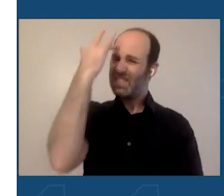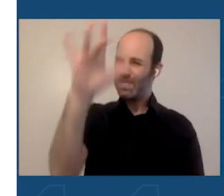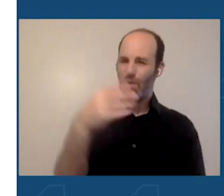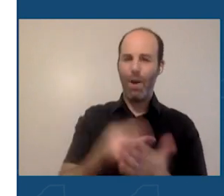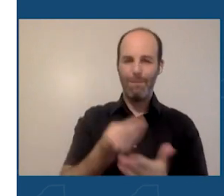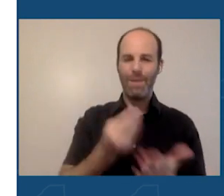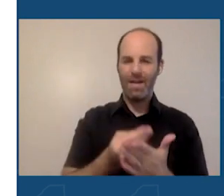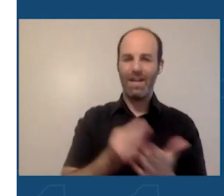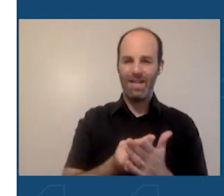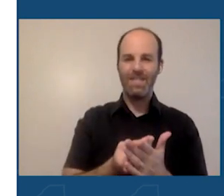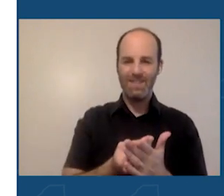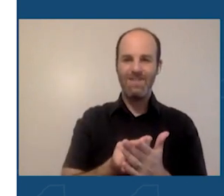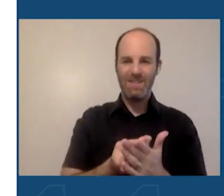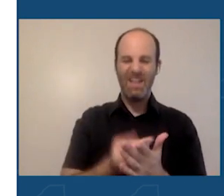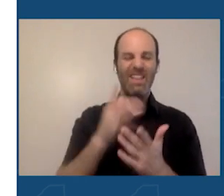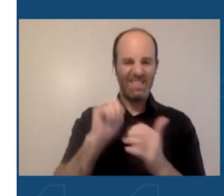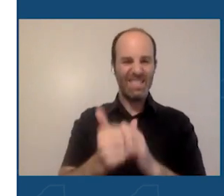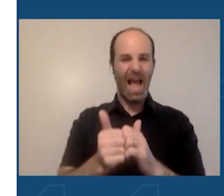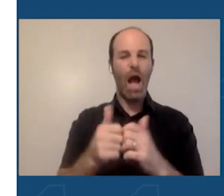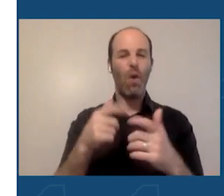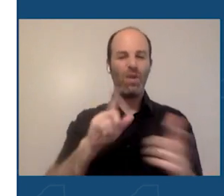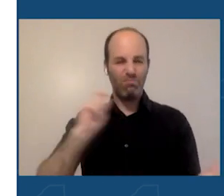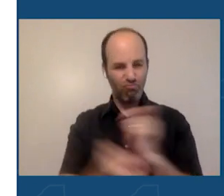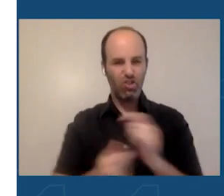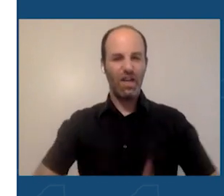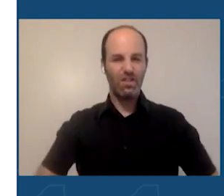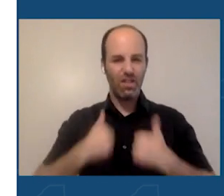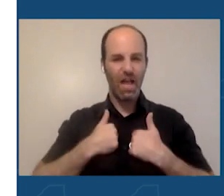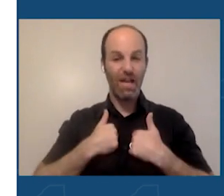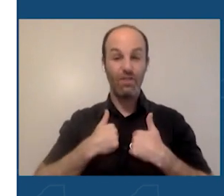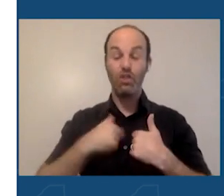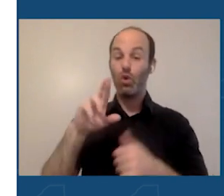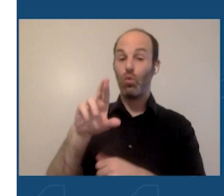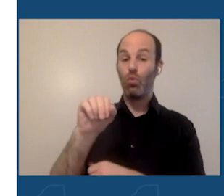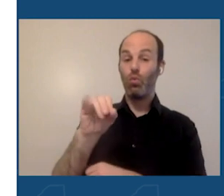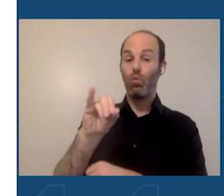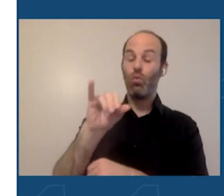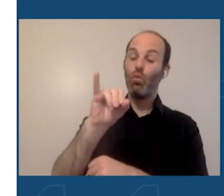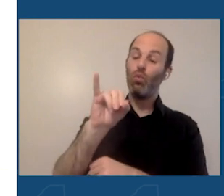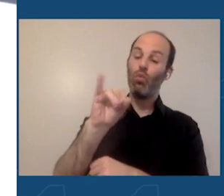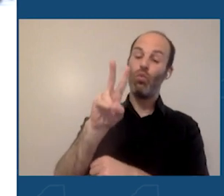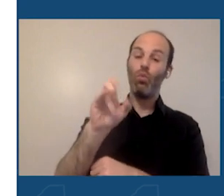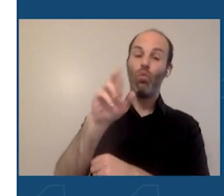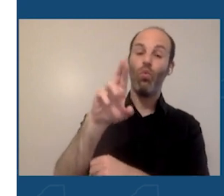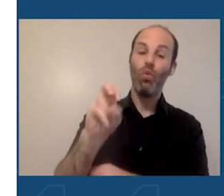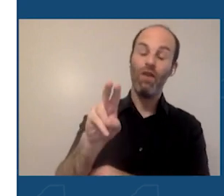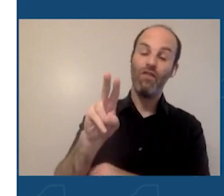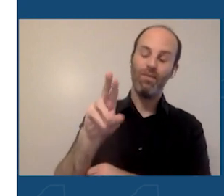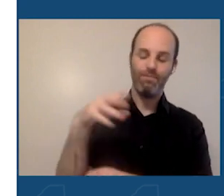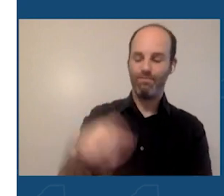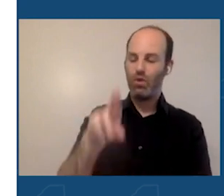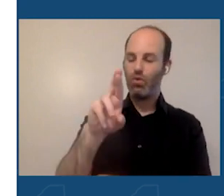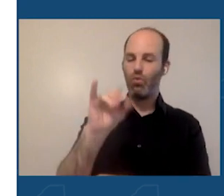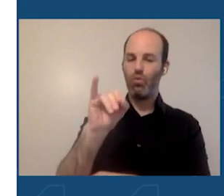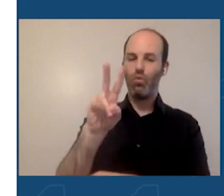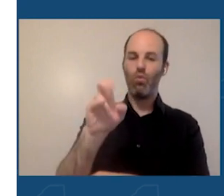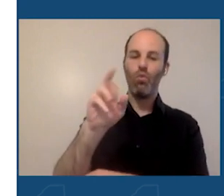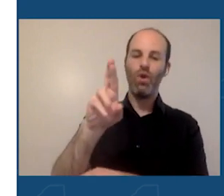money. This is how we start making real changes. So the Riverwalk, one of the crown jewels, we walked it, Mayor, I remember you walked me through that when it